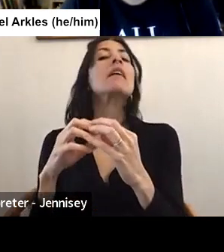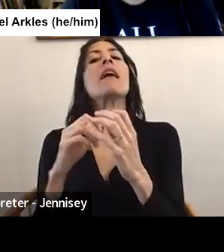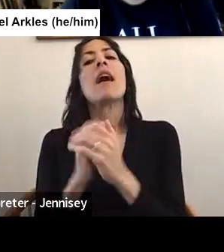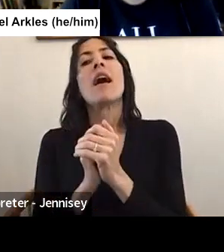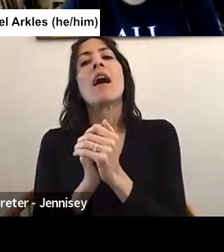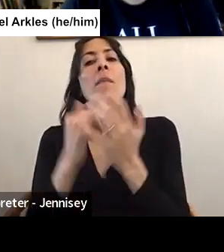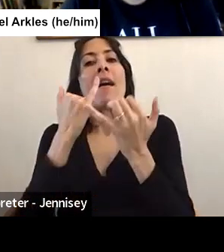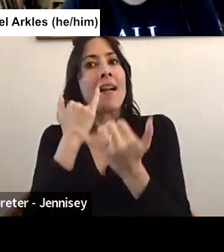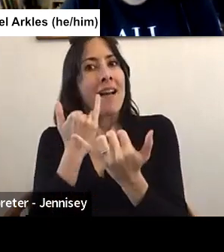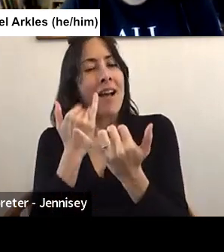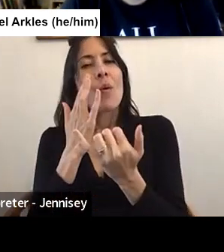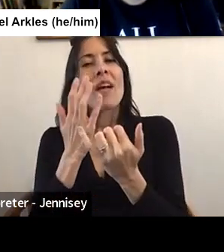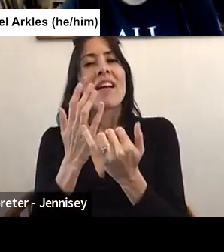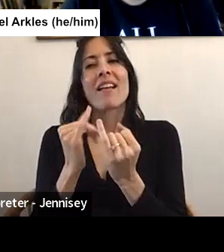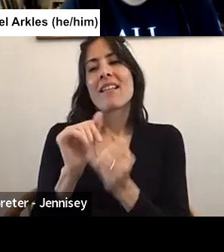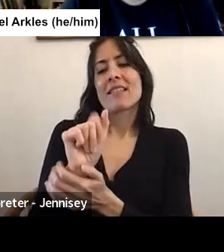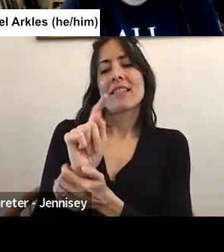Taylar.